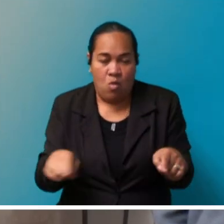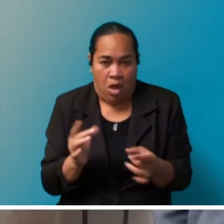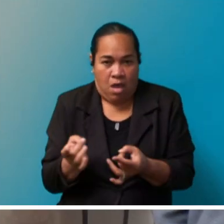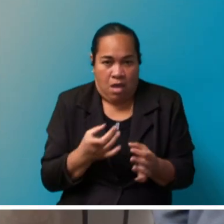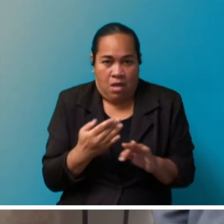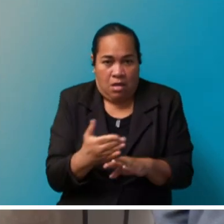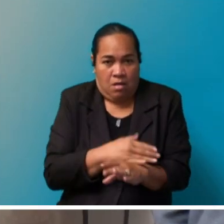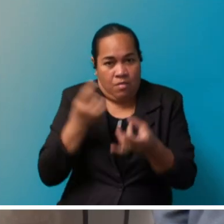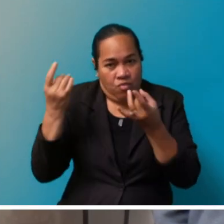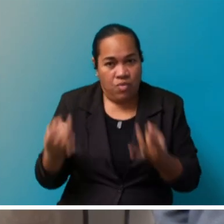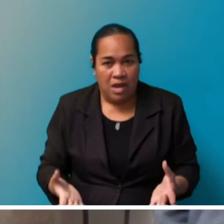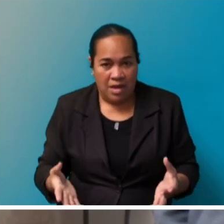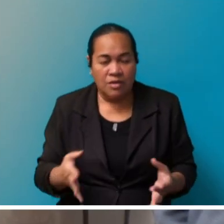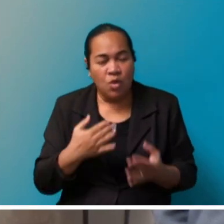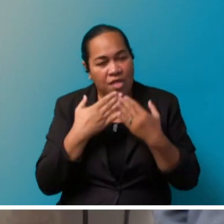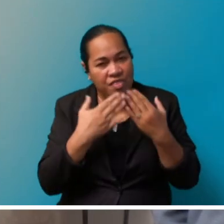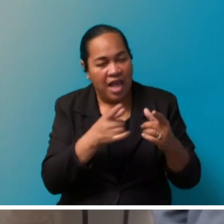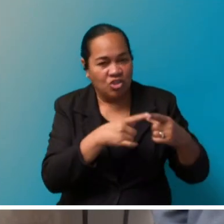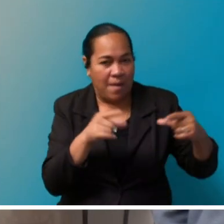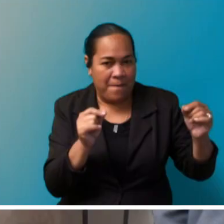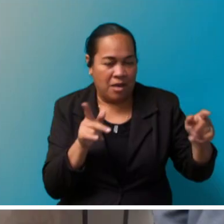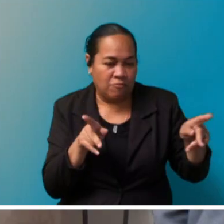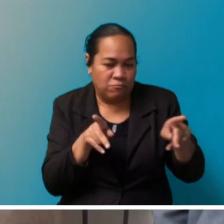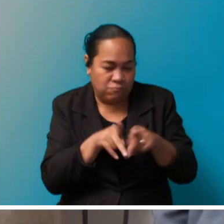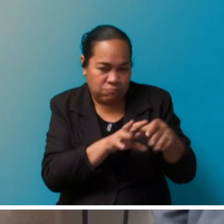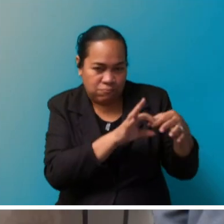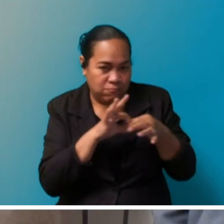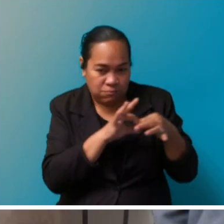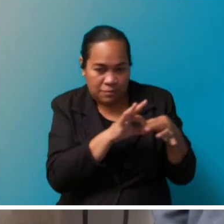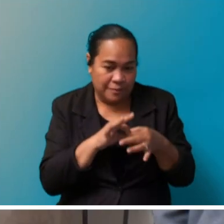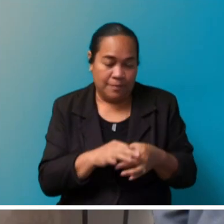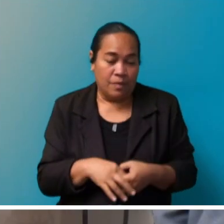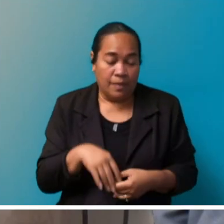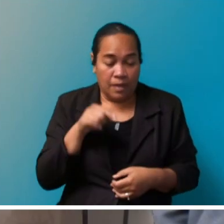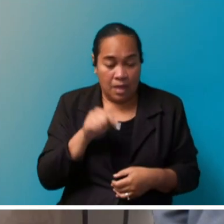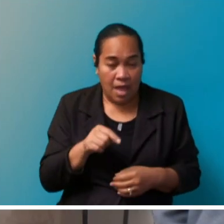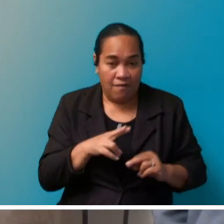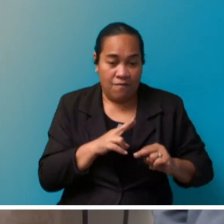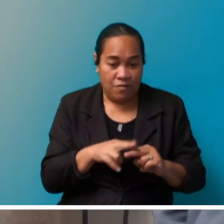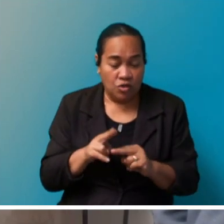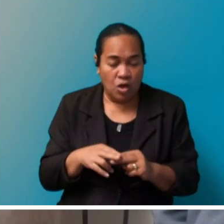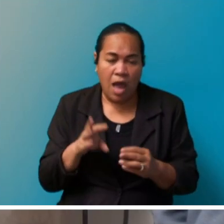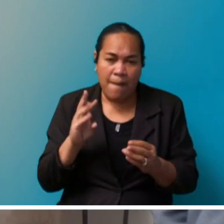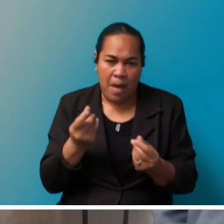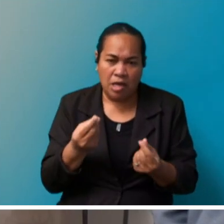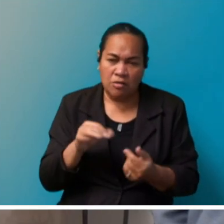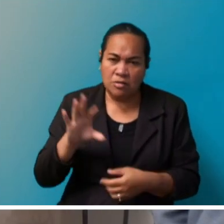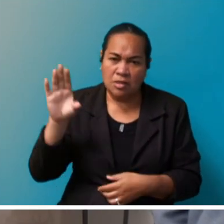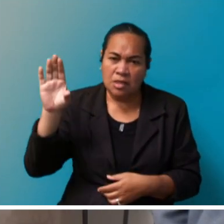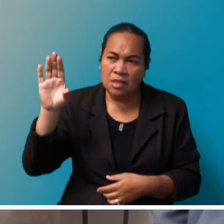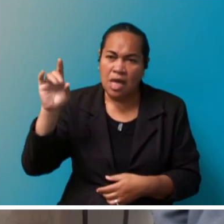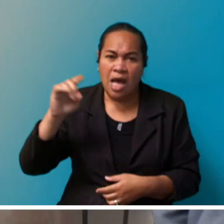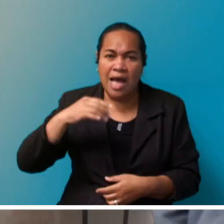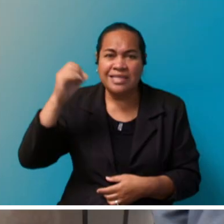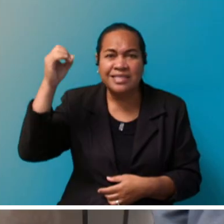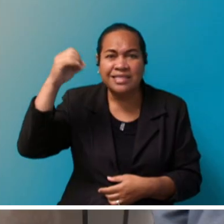commitment to resilience building in Fiji. In addition, the ministry recently received a donation of Starlink satellite units,